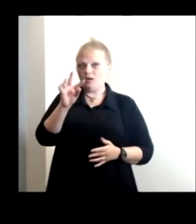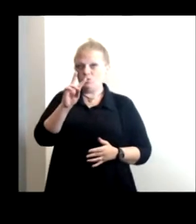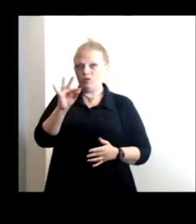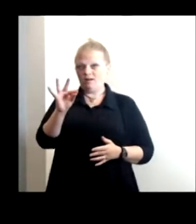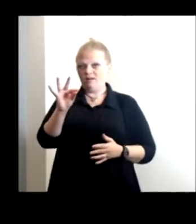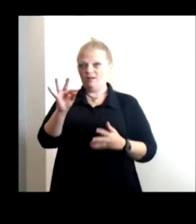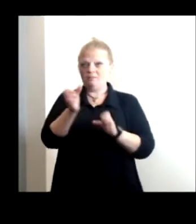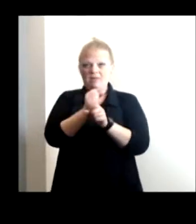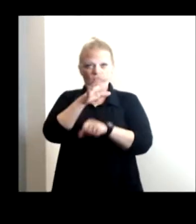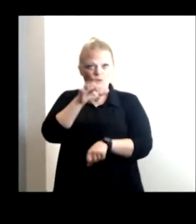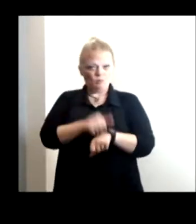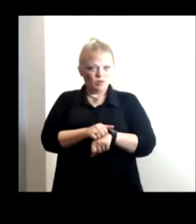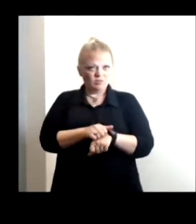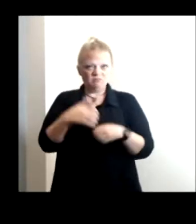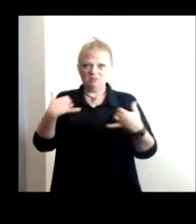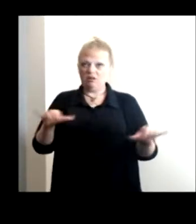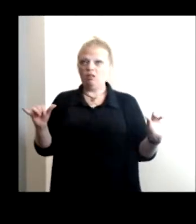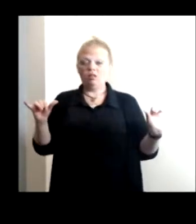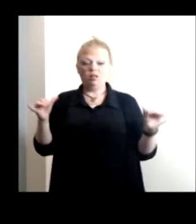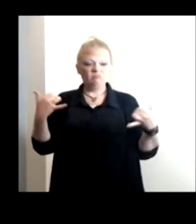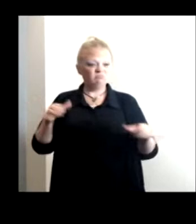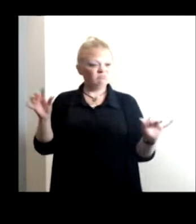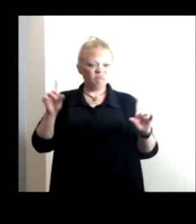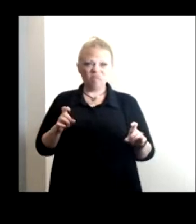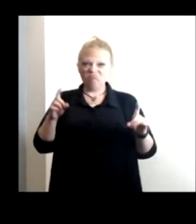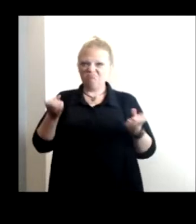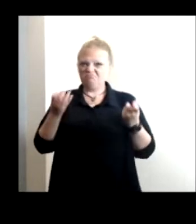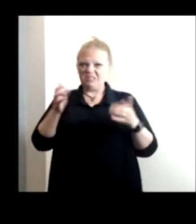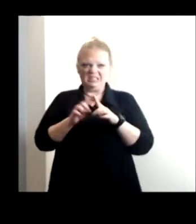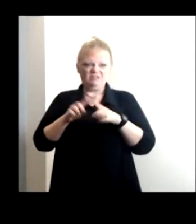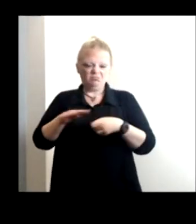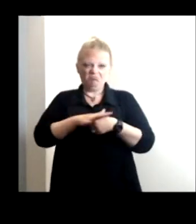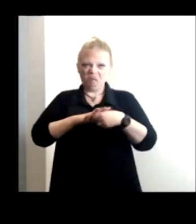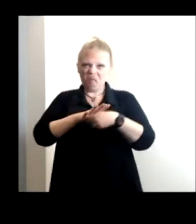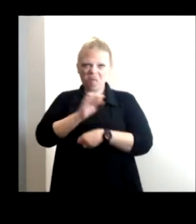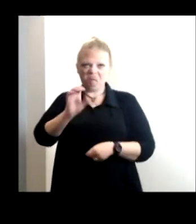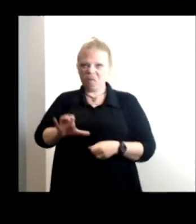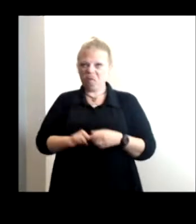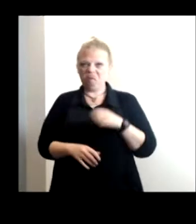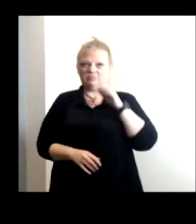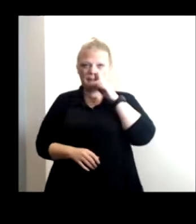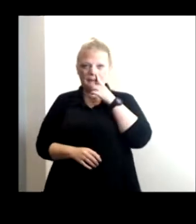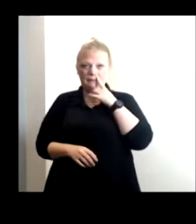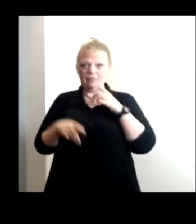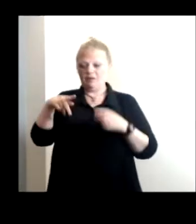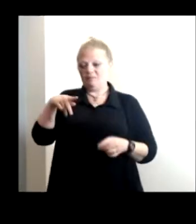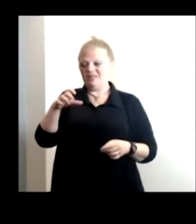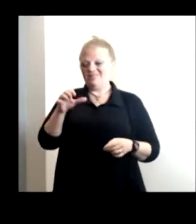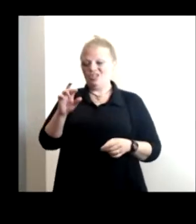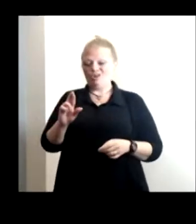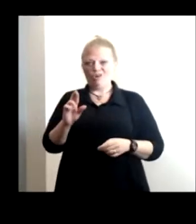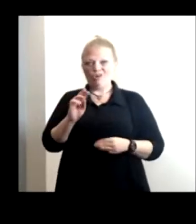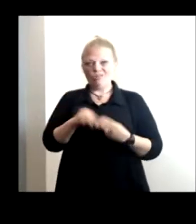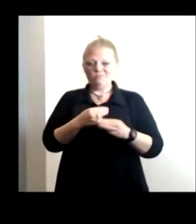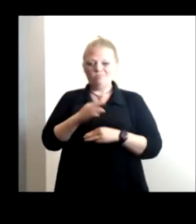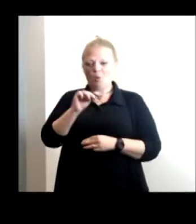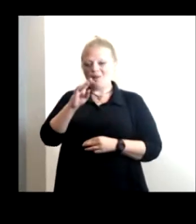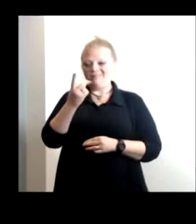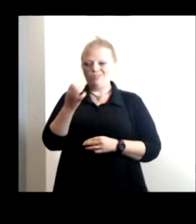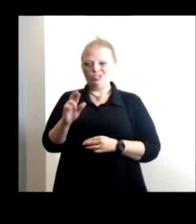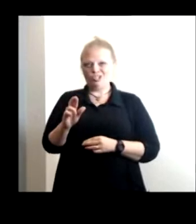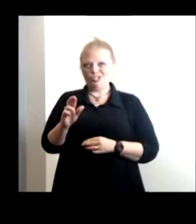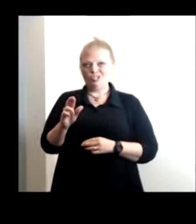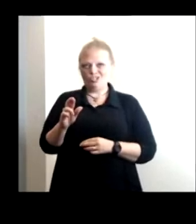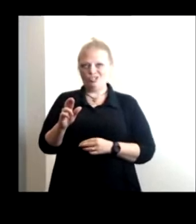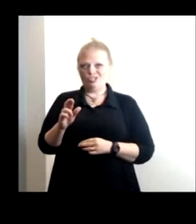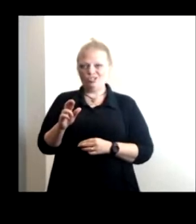716-858-2929 to schedule an appointment. We are still testing at a number of locations in Erie County. PCR molecular tests, the ones in which we